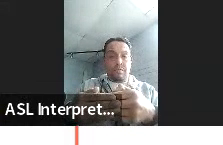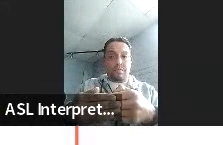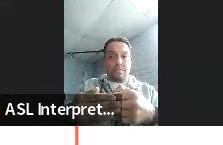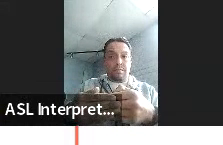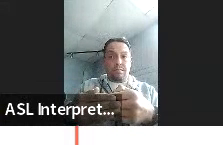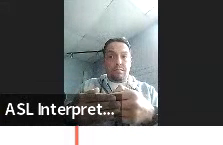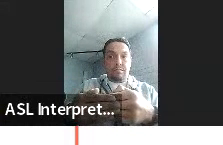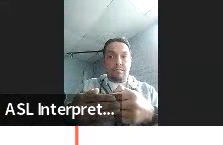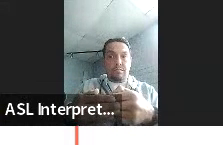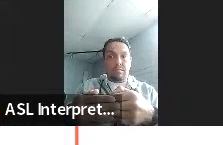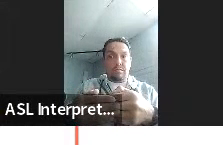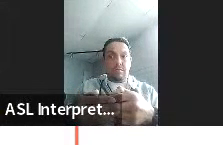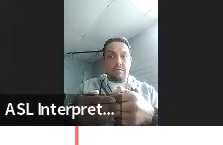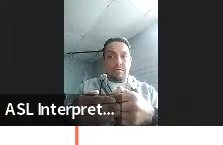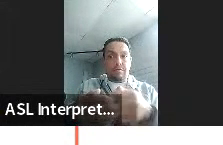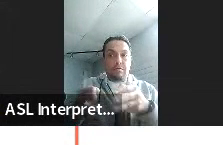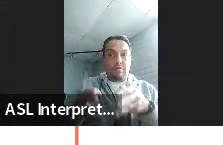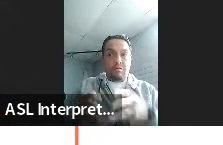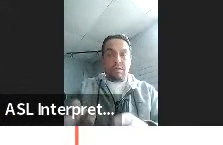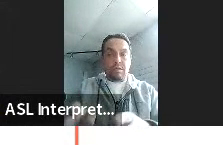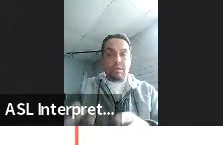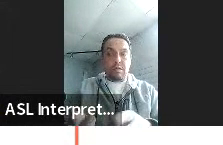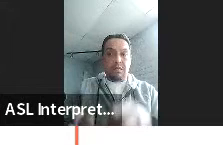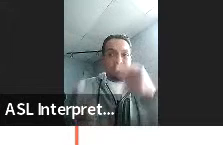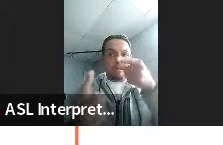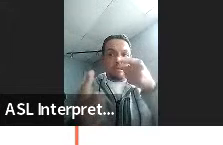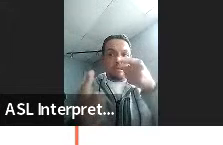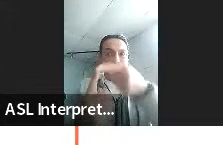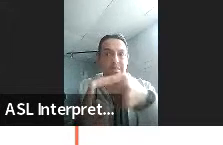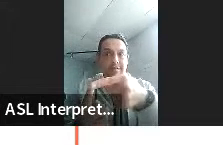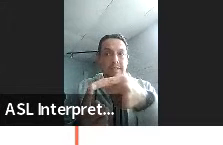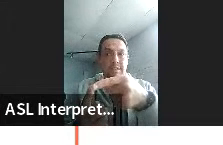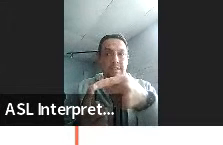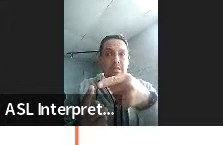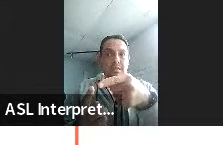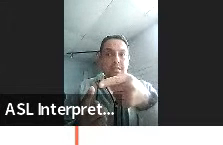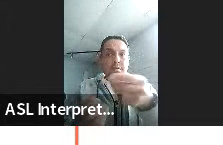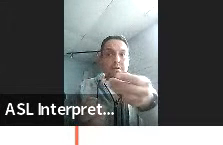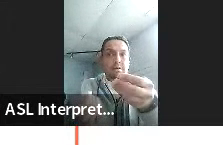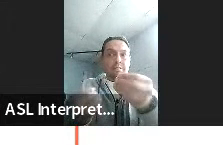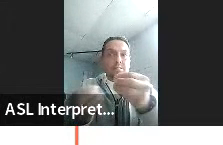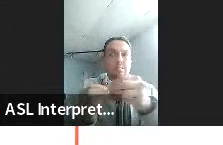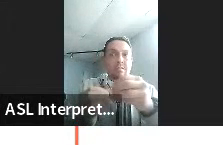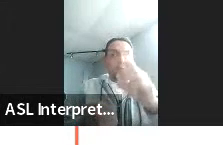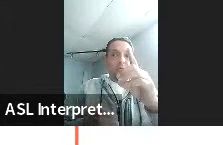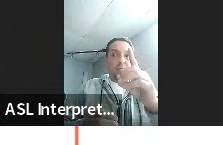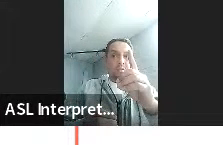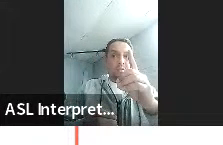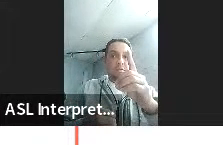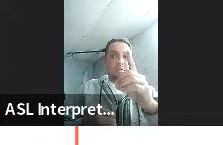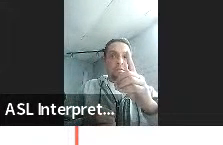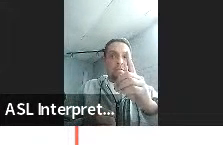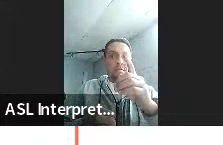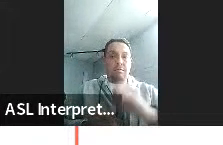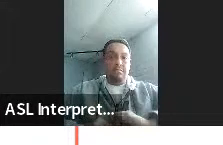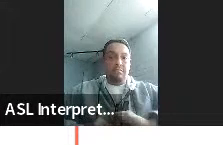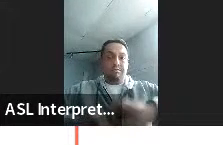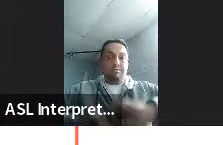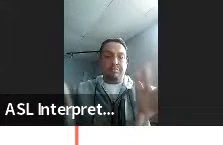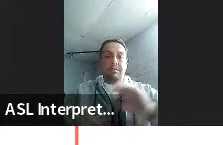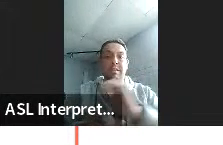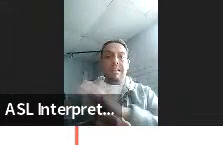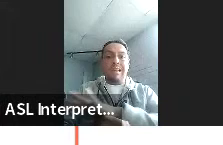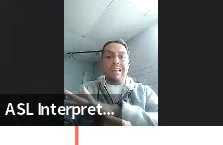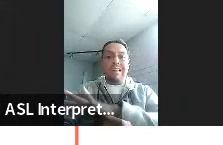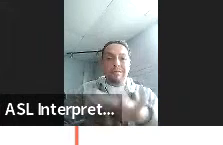at specifically distribution centers, areas like that? Yeah, thanks for that question, Jim.